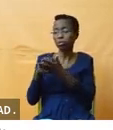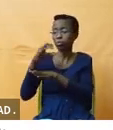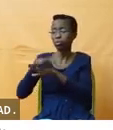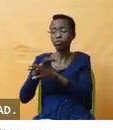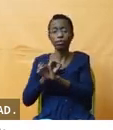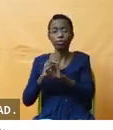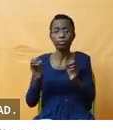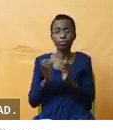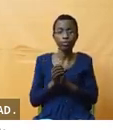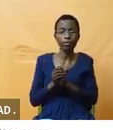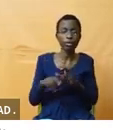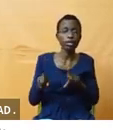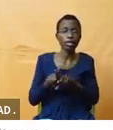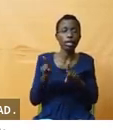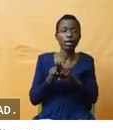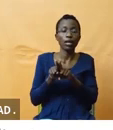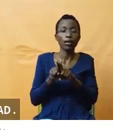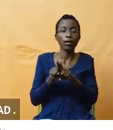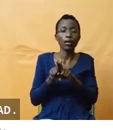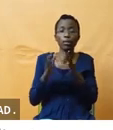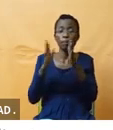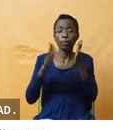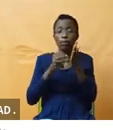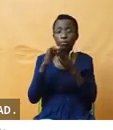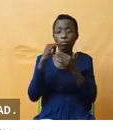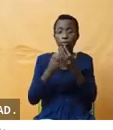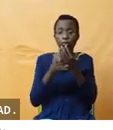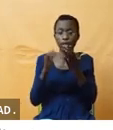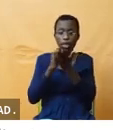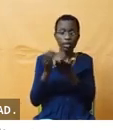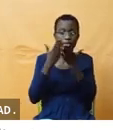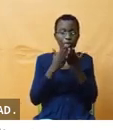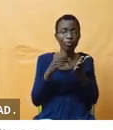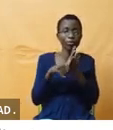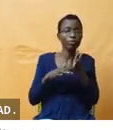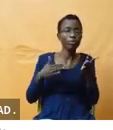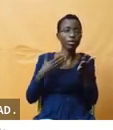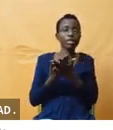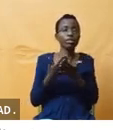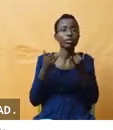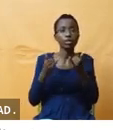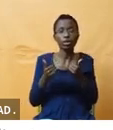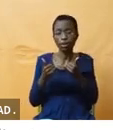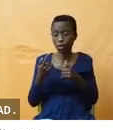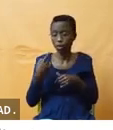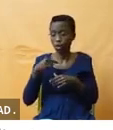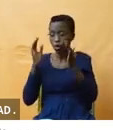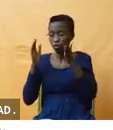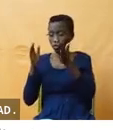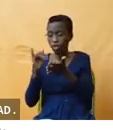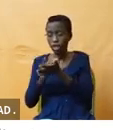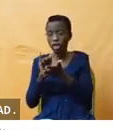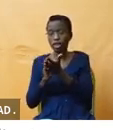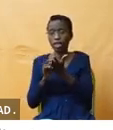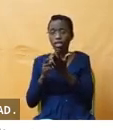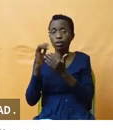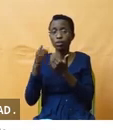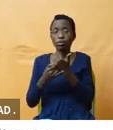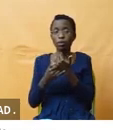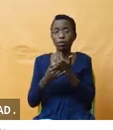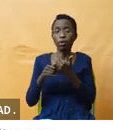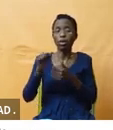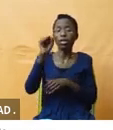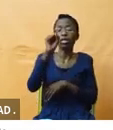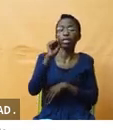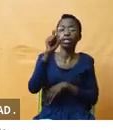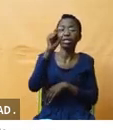the very, very big project that brought issues up until today, we are still looking at the procurement of the standard gauge railway.